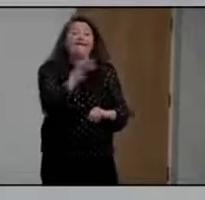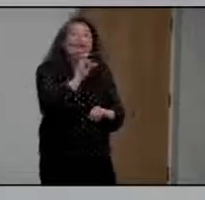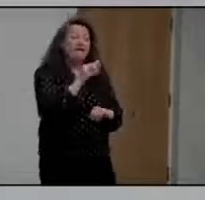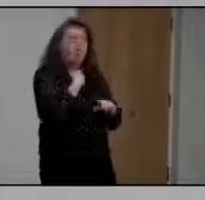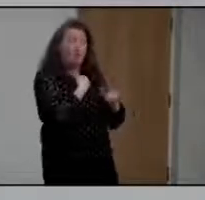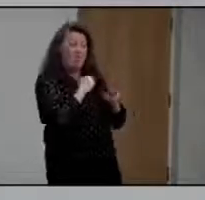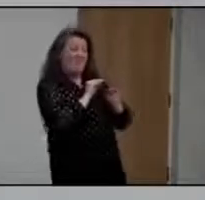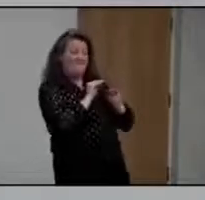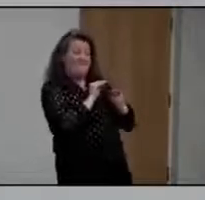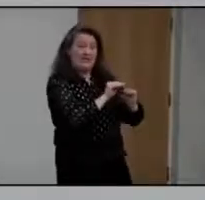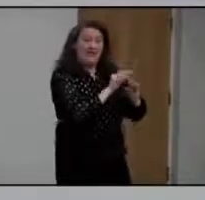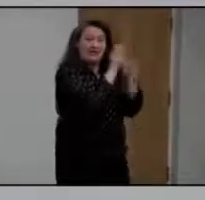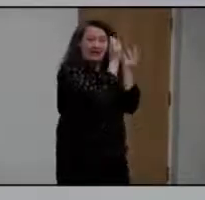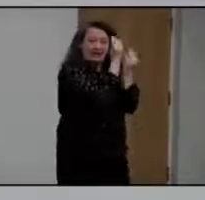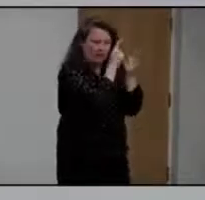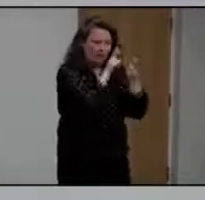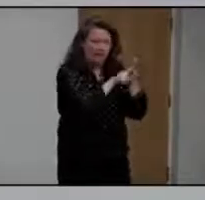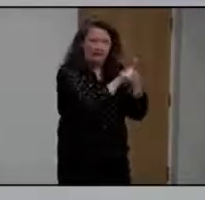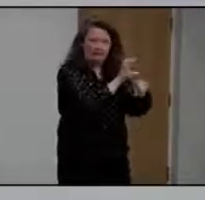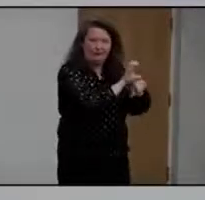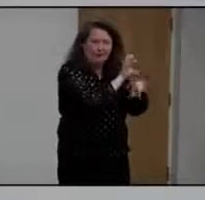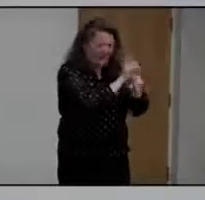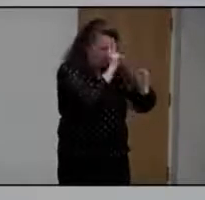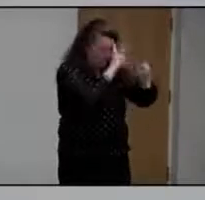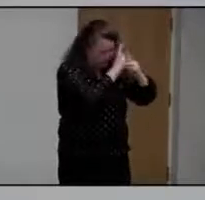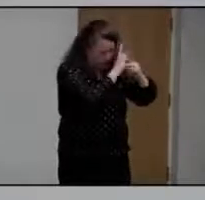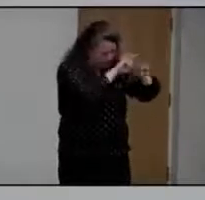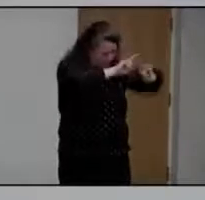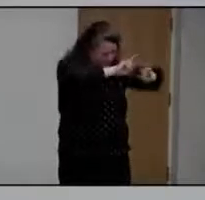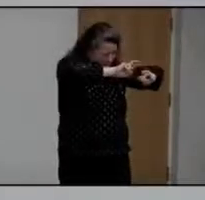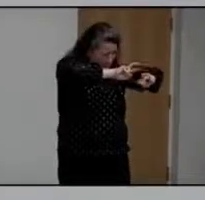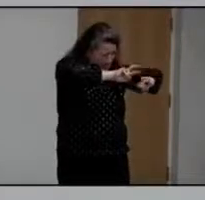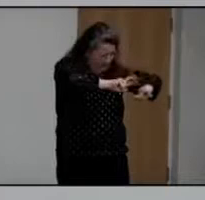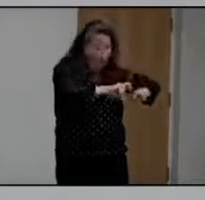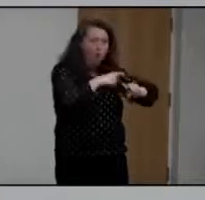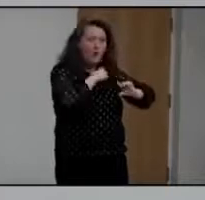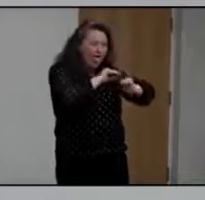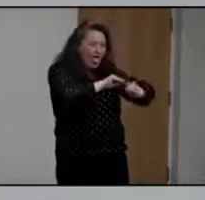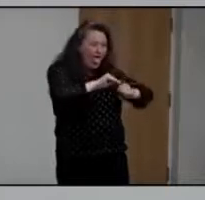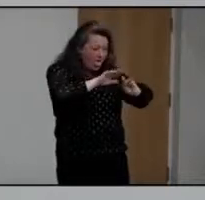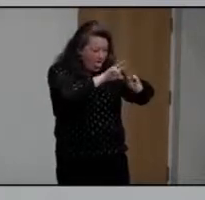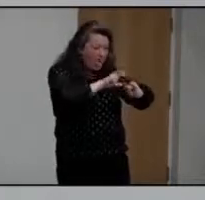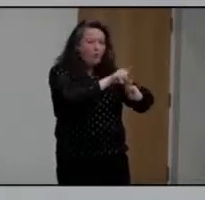have, this is the most likely answer that will have probably the most